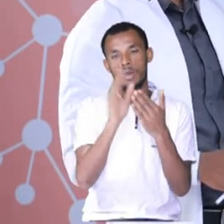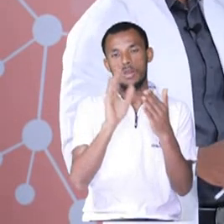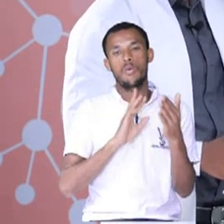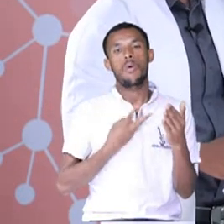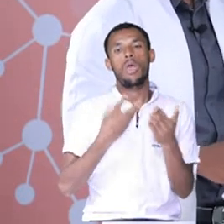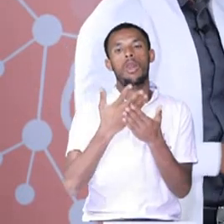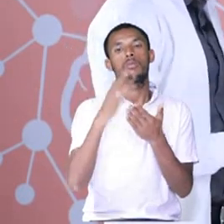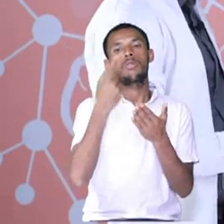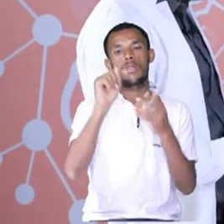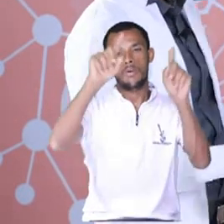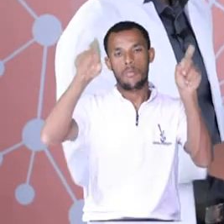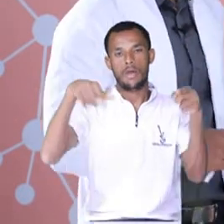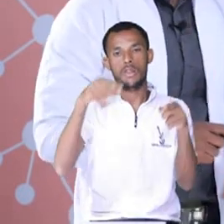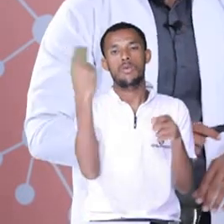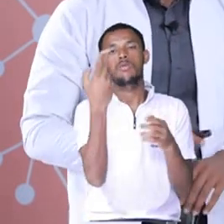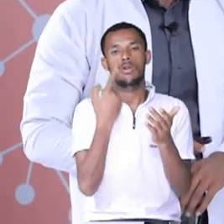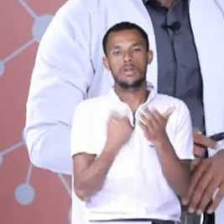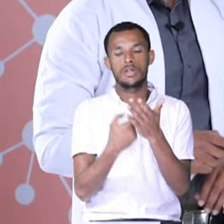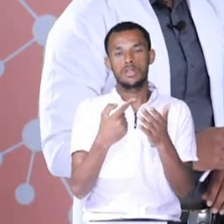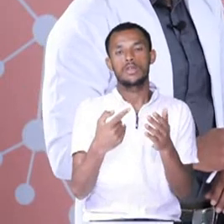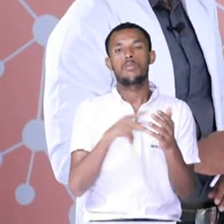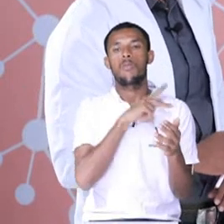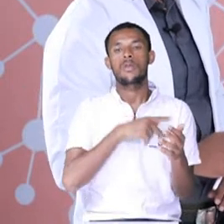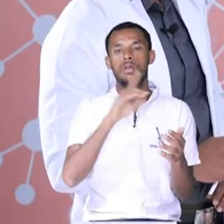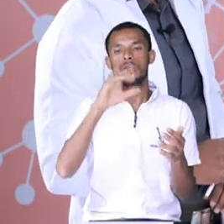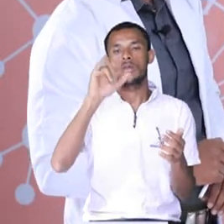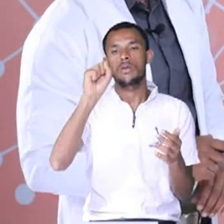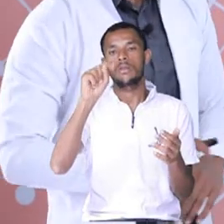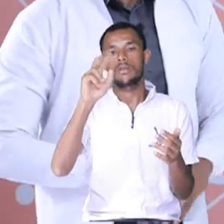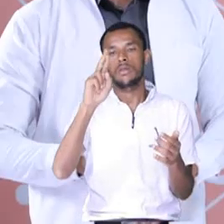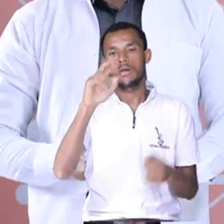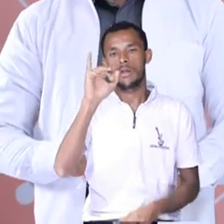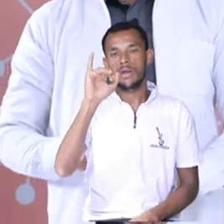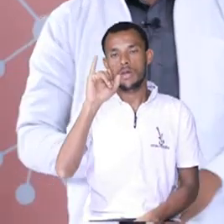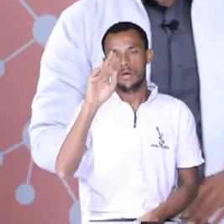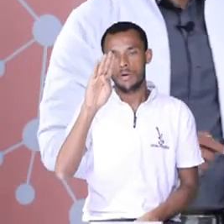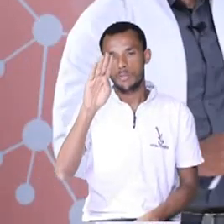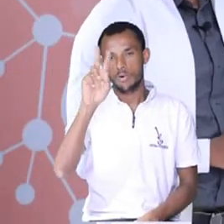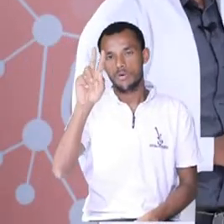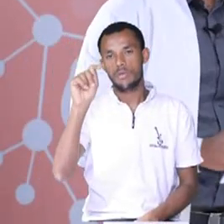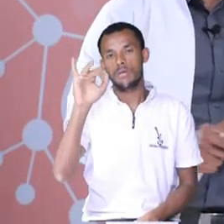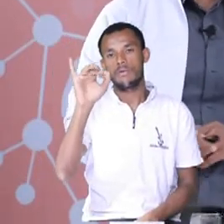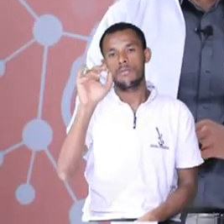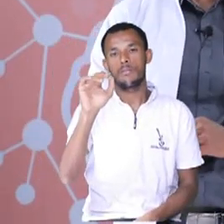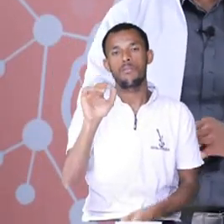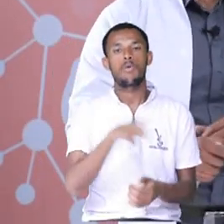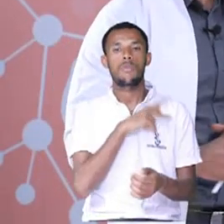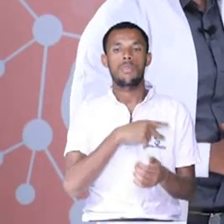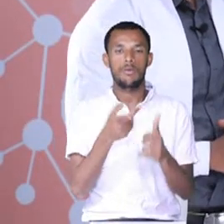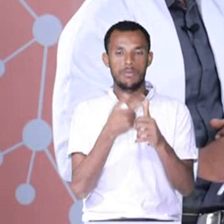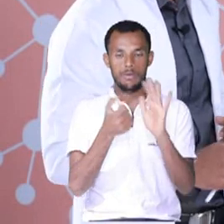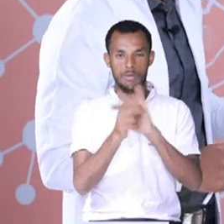we remove the bracket using this property. So let's see the first example using that